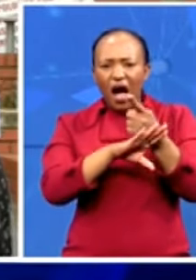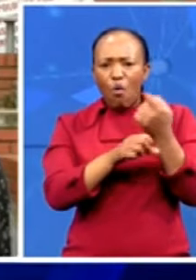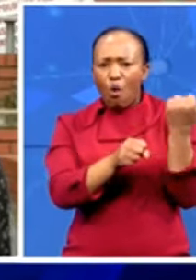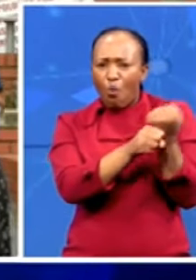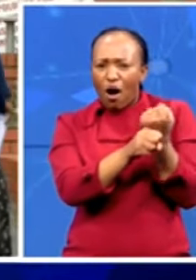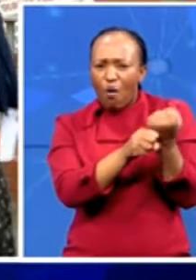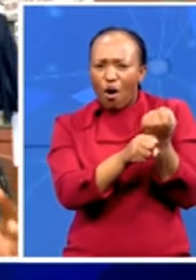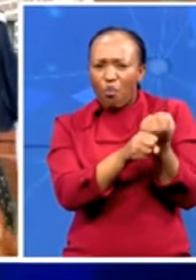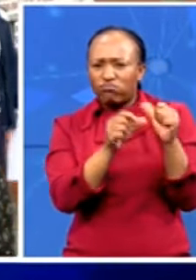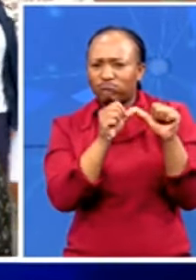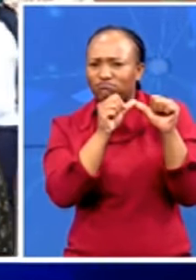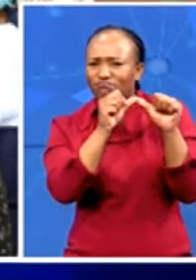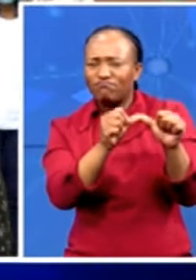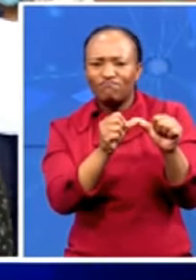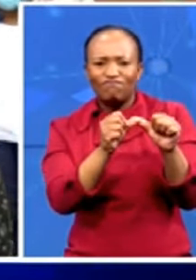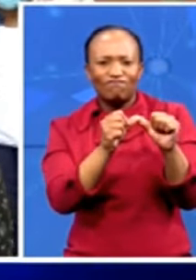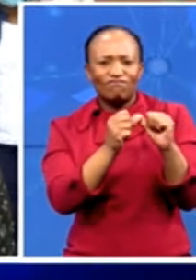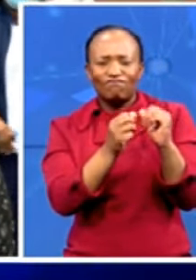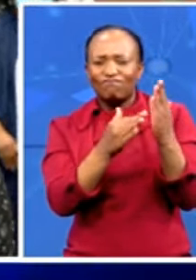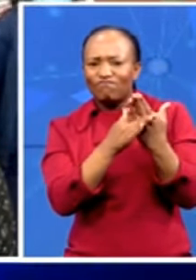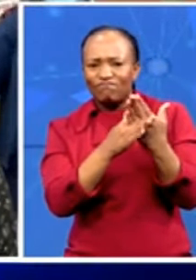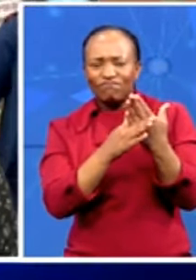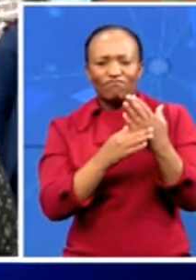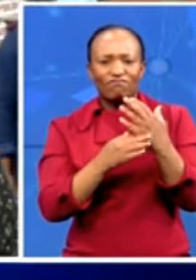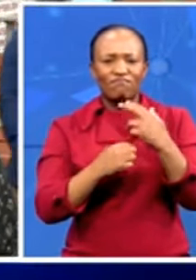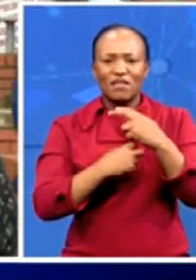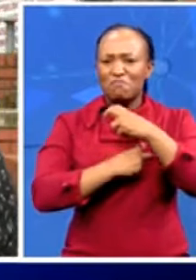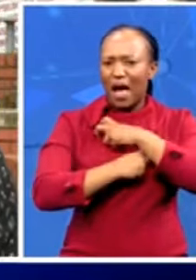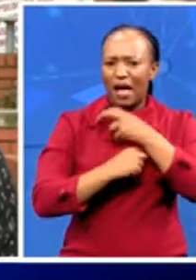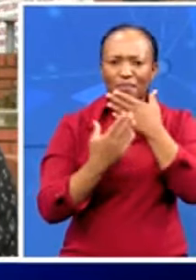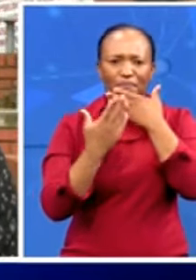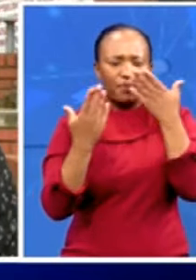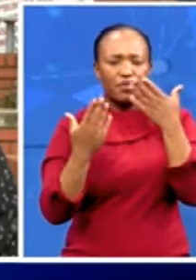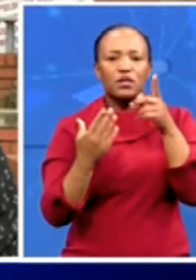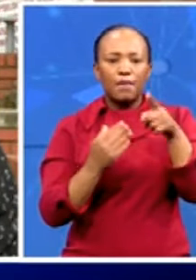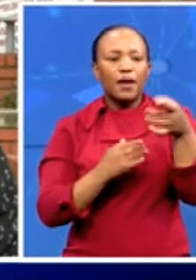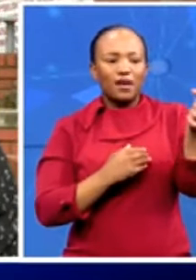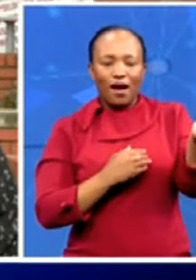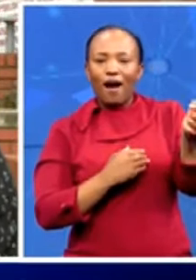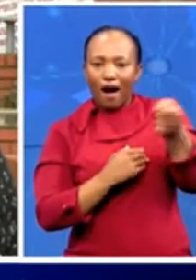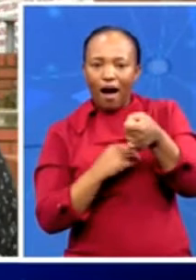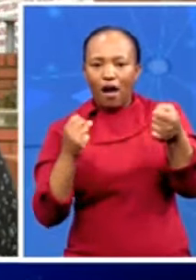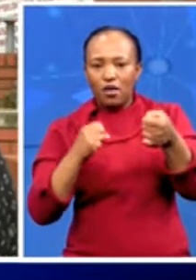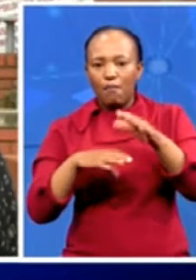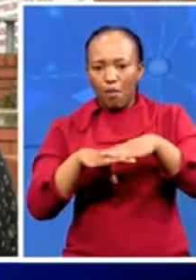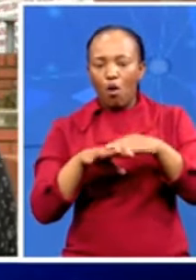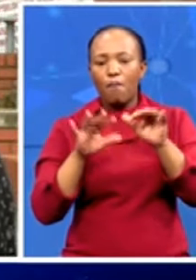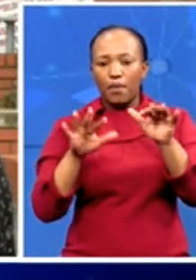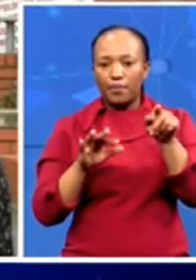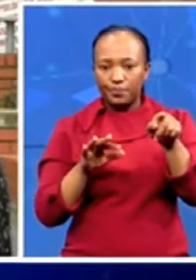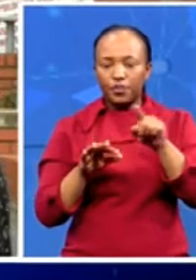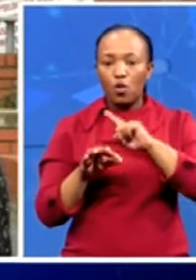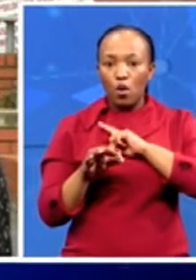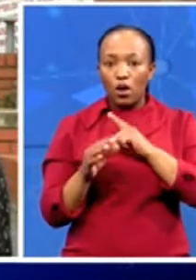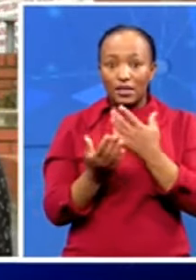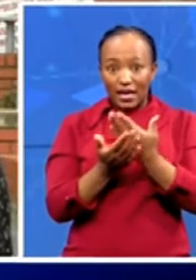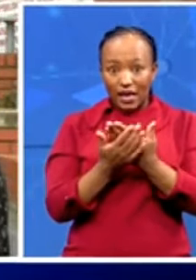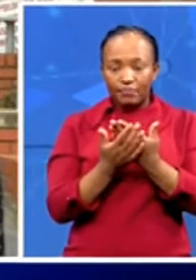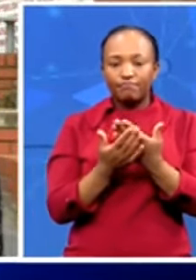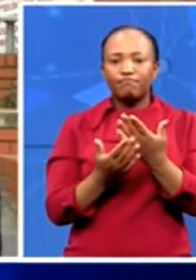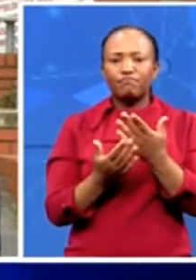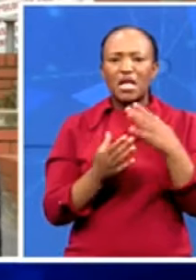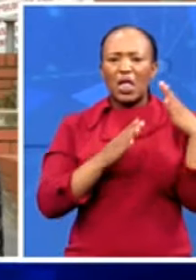to be assistants, and they need to hire more people to ensure that they reduce the burden that these nurses are faced